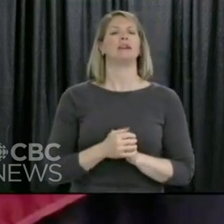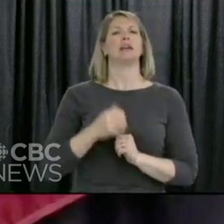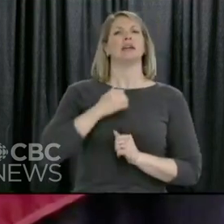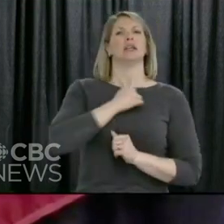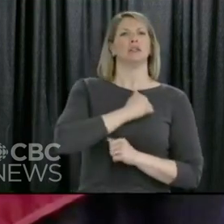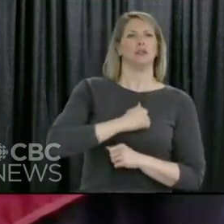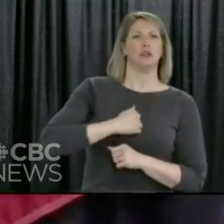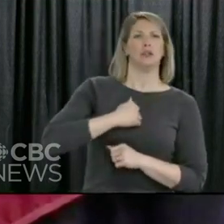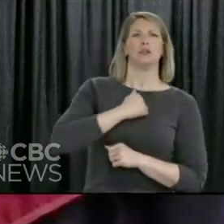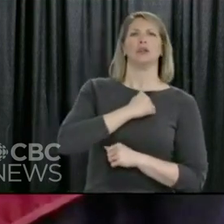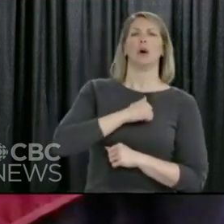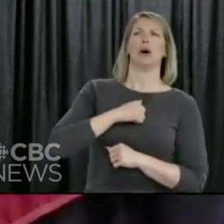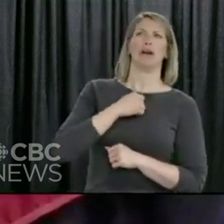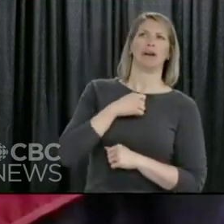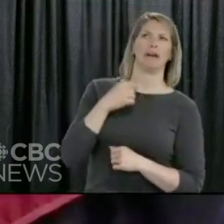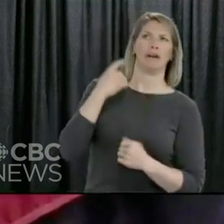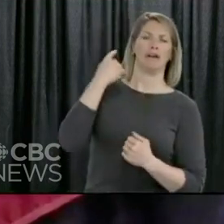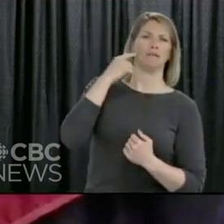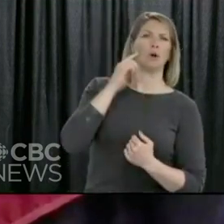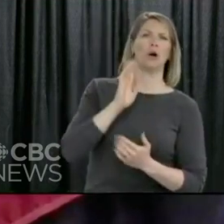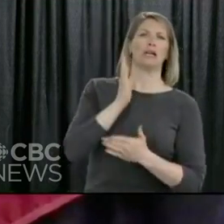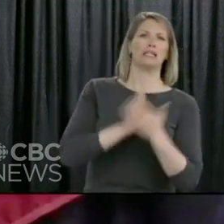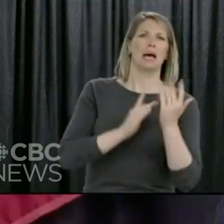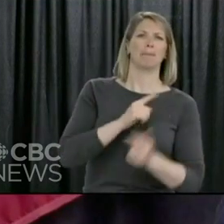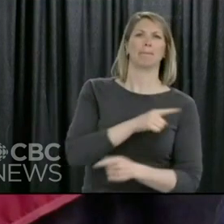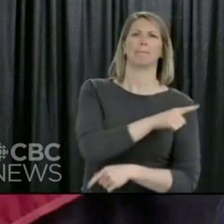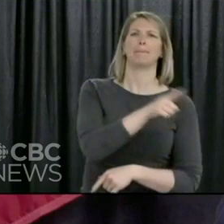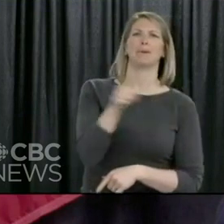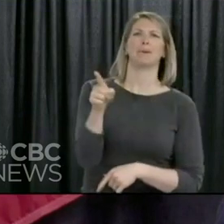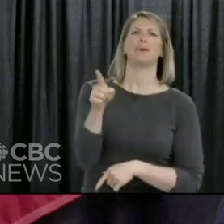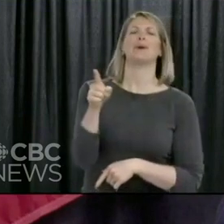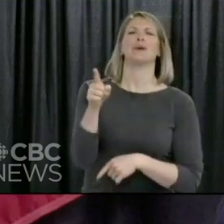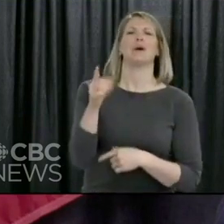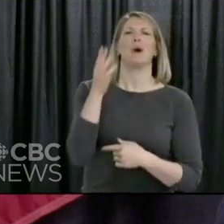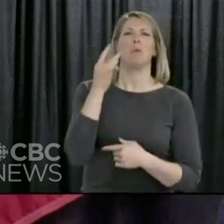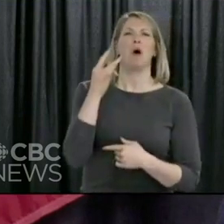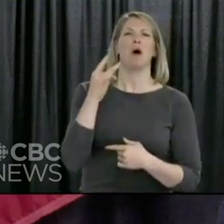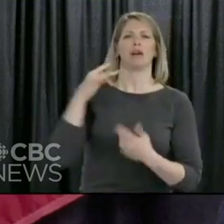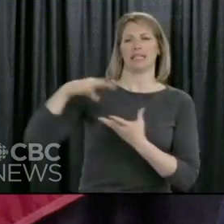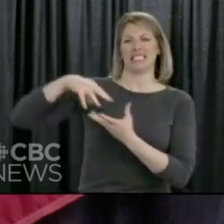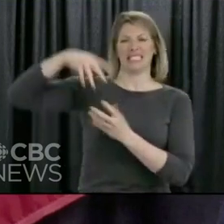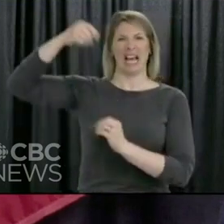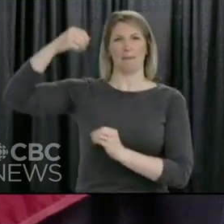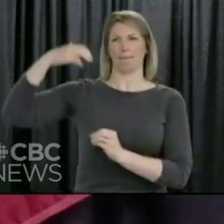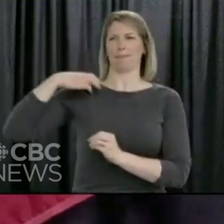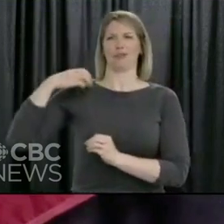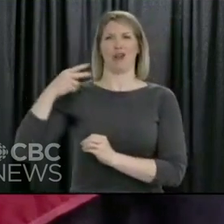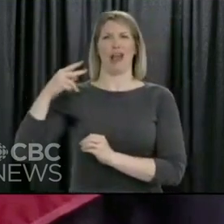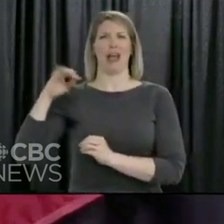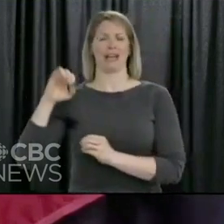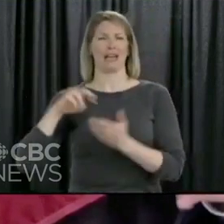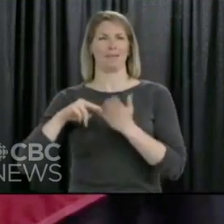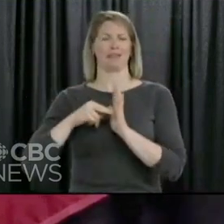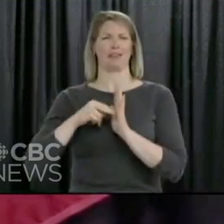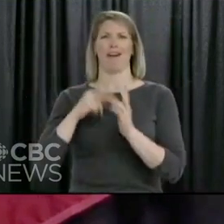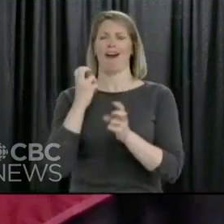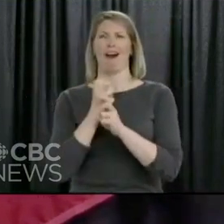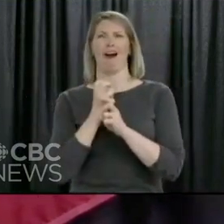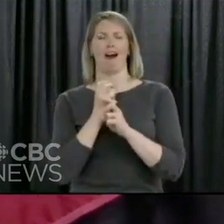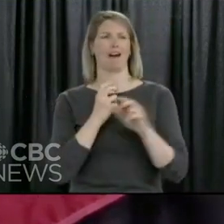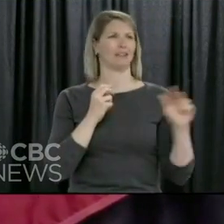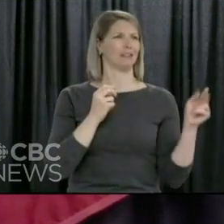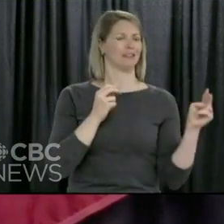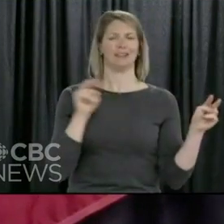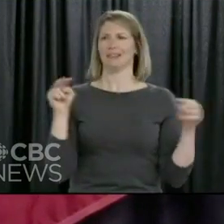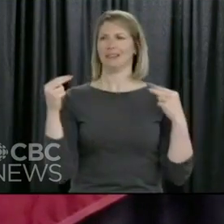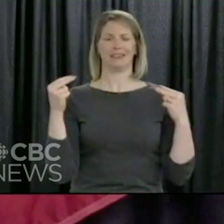know the minister is not in the room, so there is a bit of a delay as he's responding remotely today. So if you see us